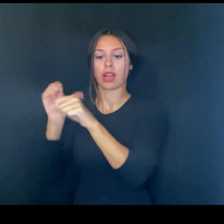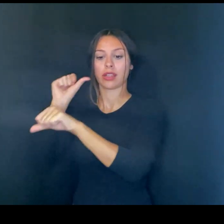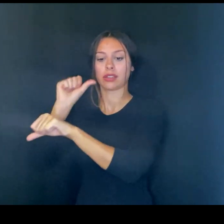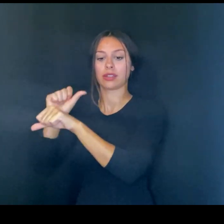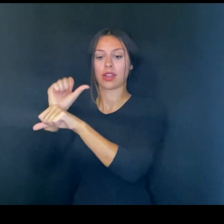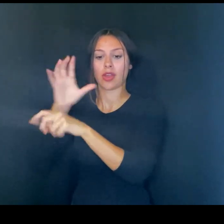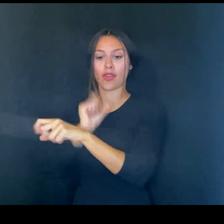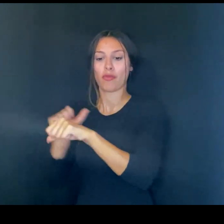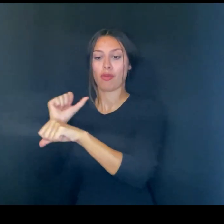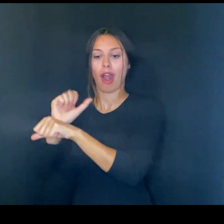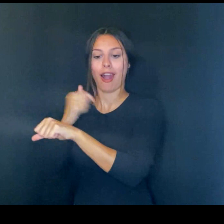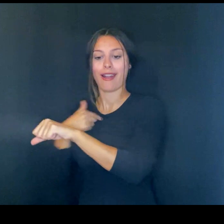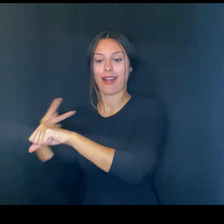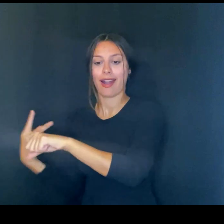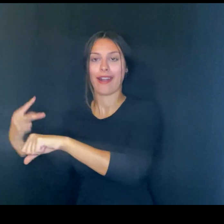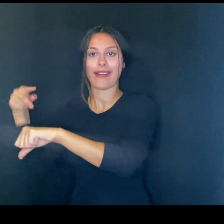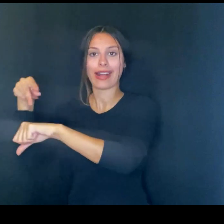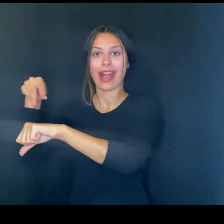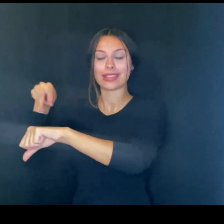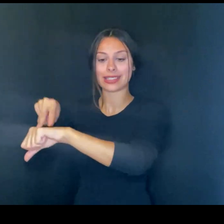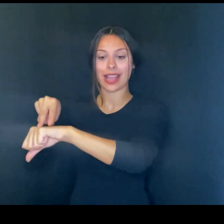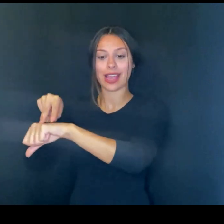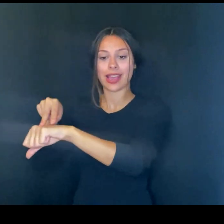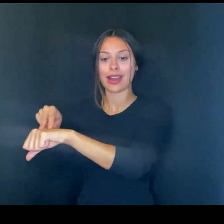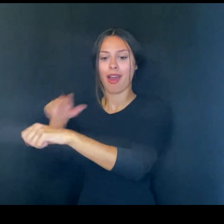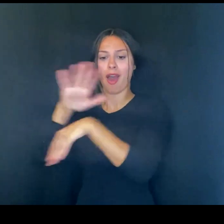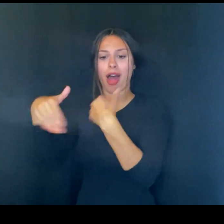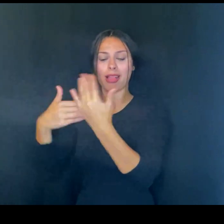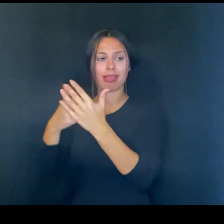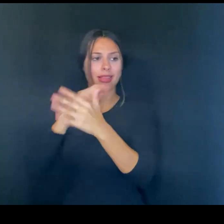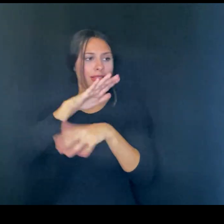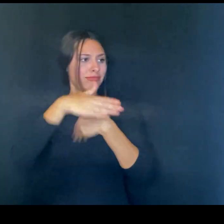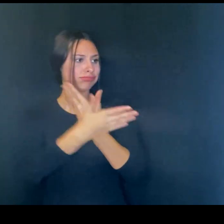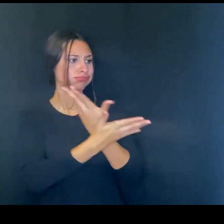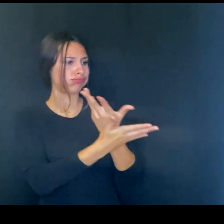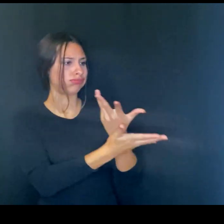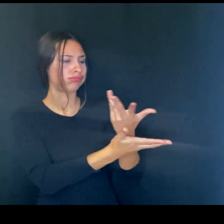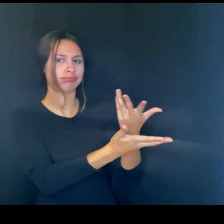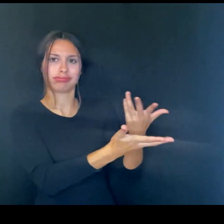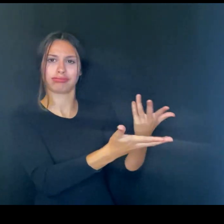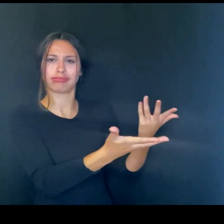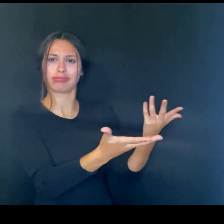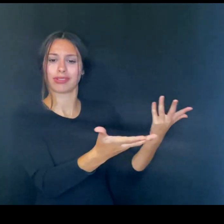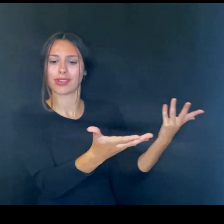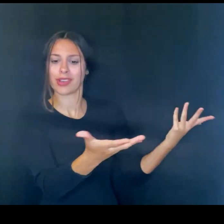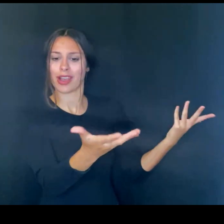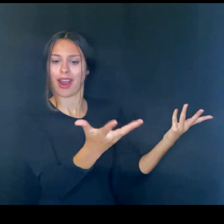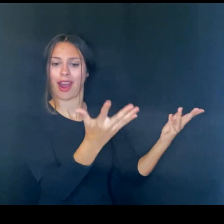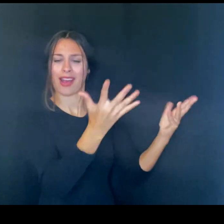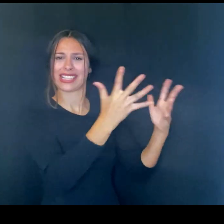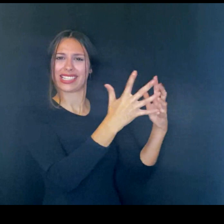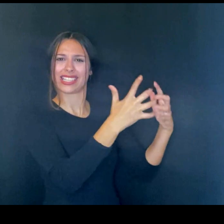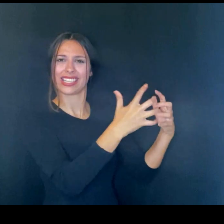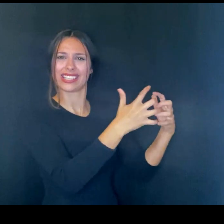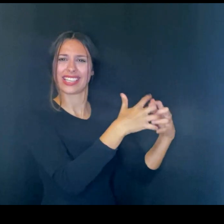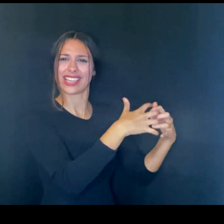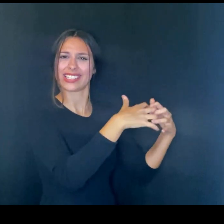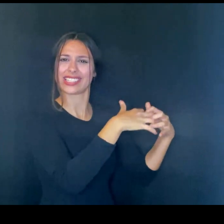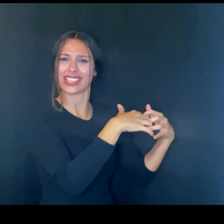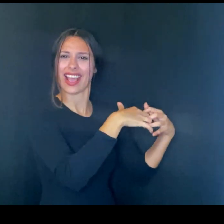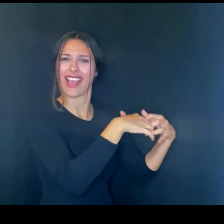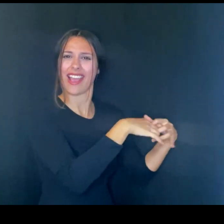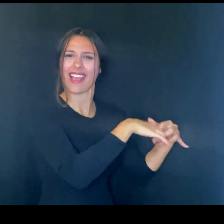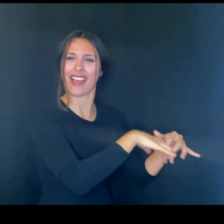The rock I stand. Cause all other ground is